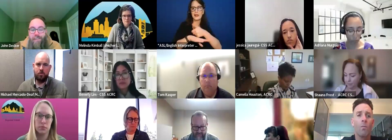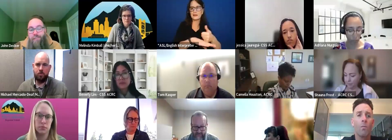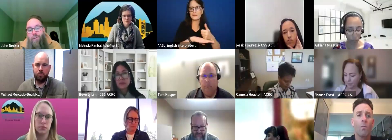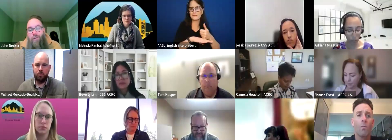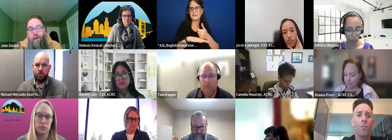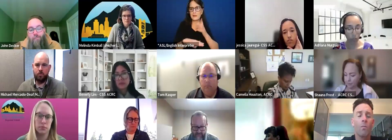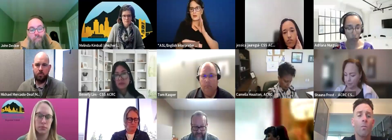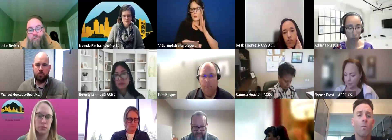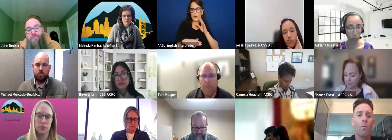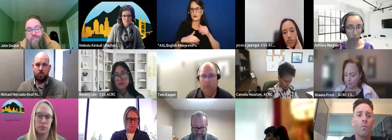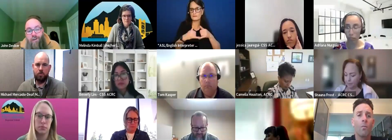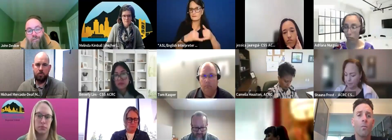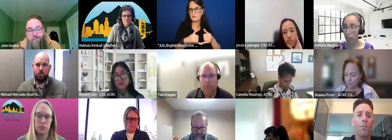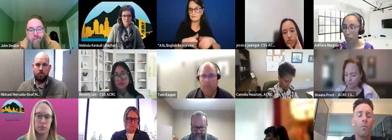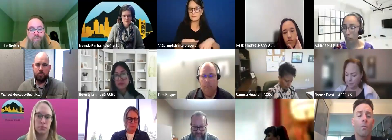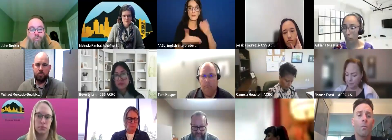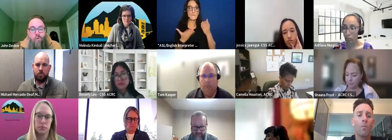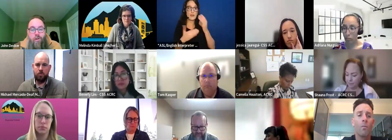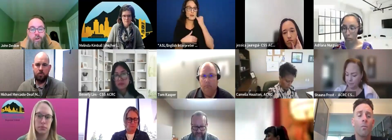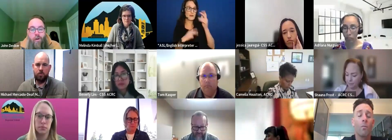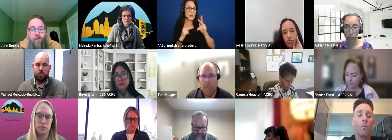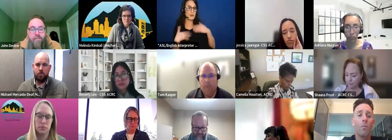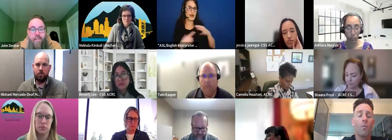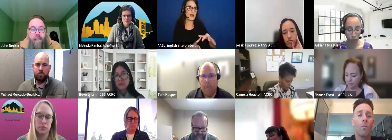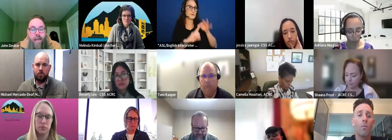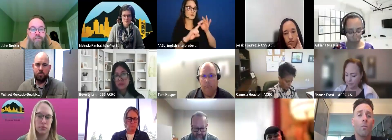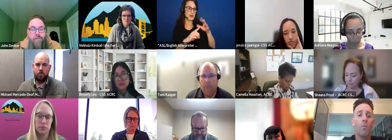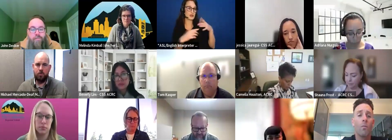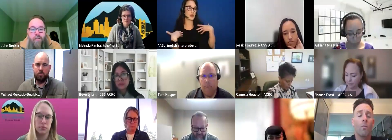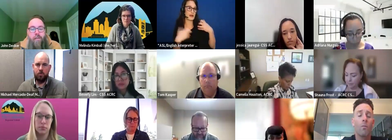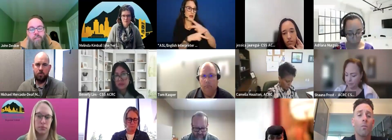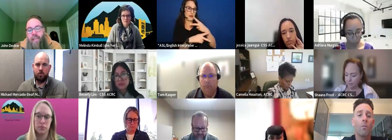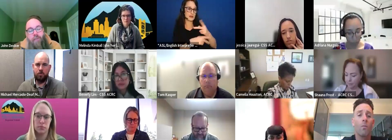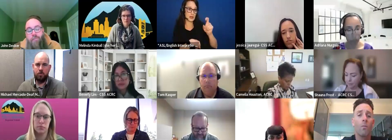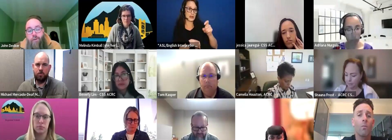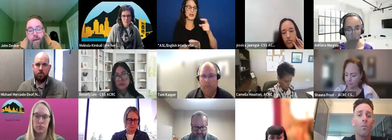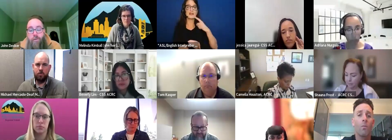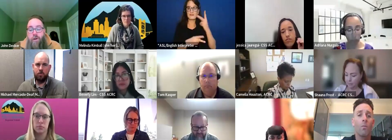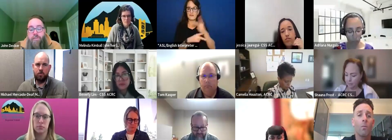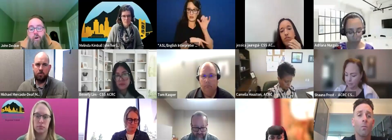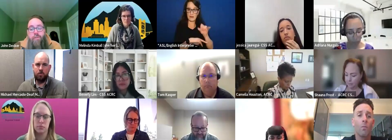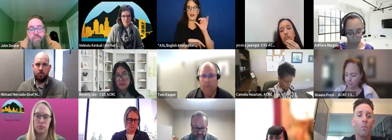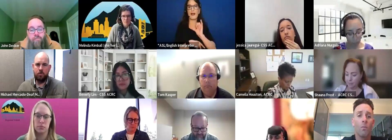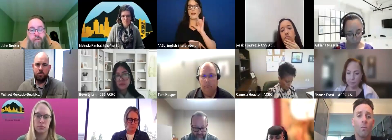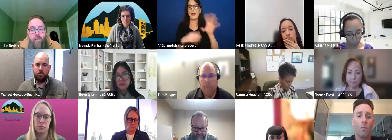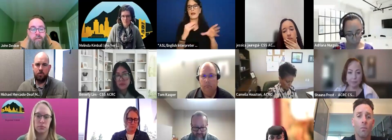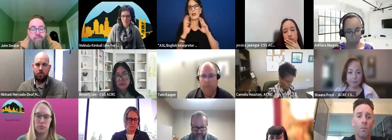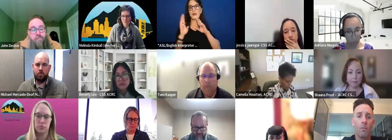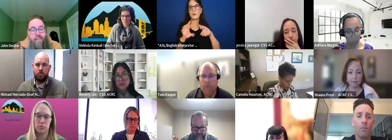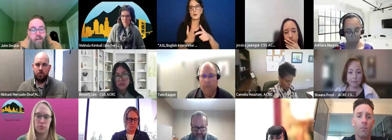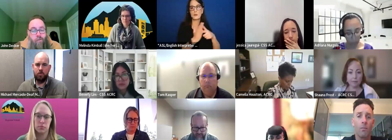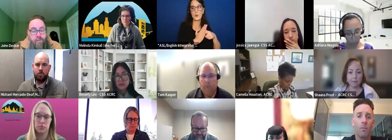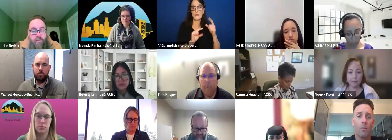needs, they've figured out what those ones are. There's some extra reporting requirements that they added to those, but they haven't figured out across all the